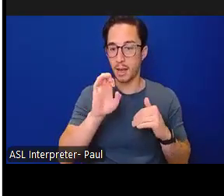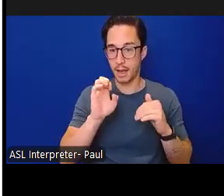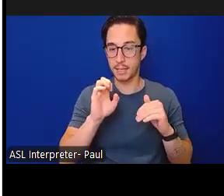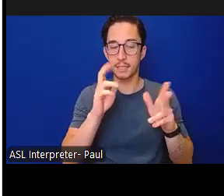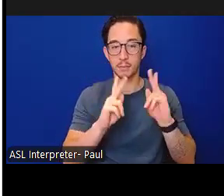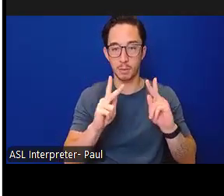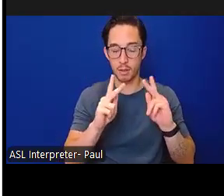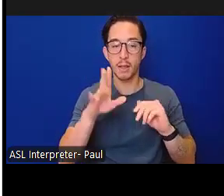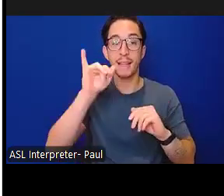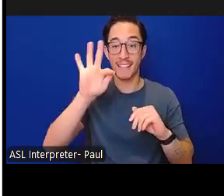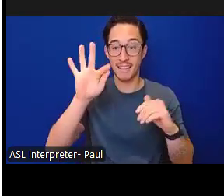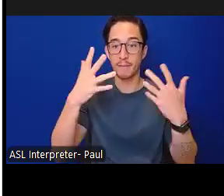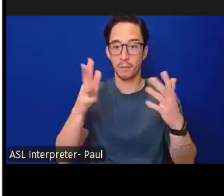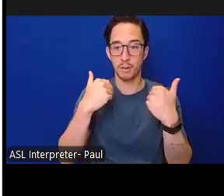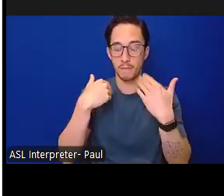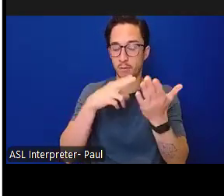place.